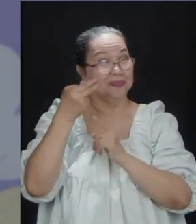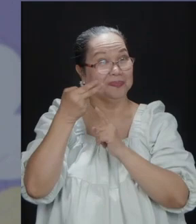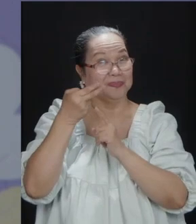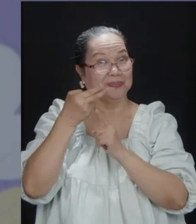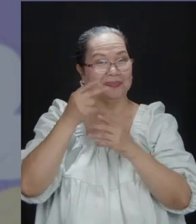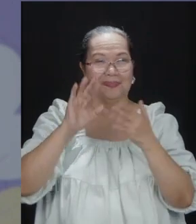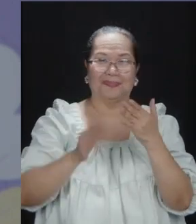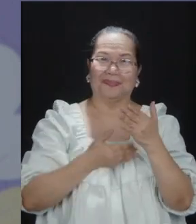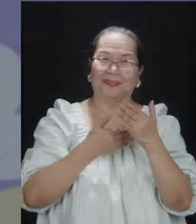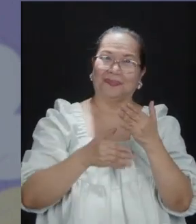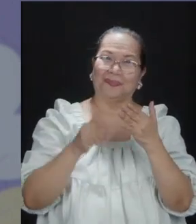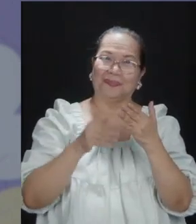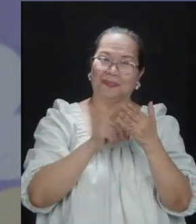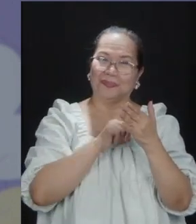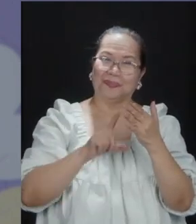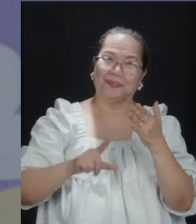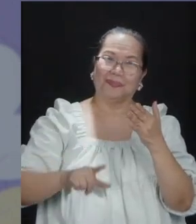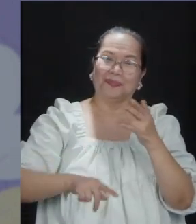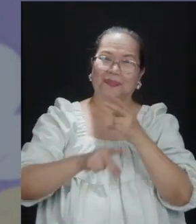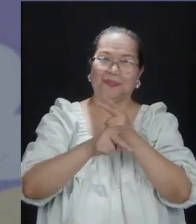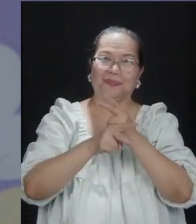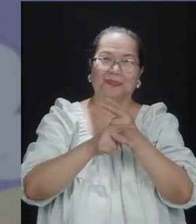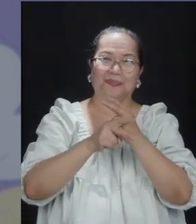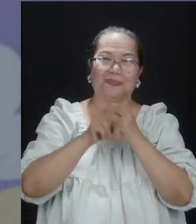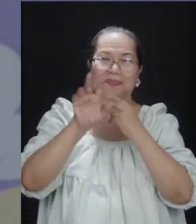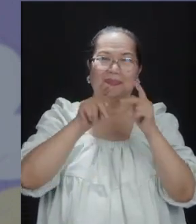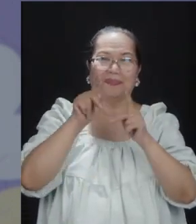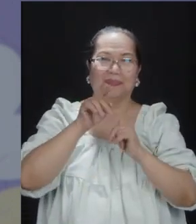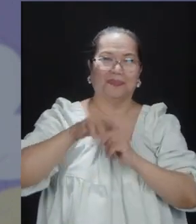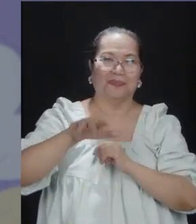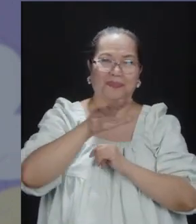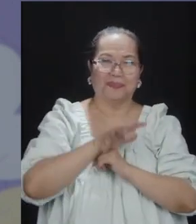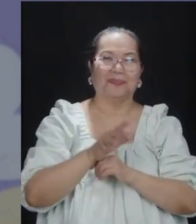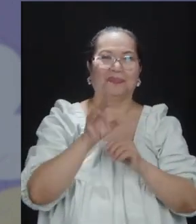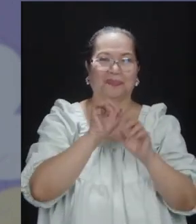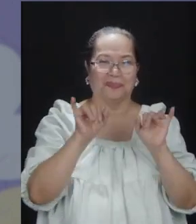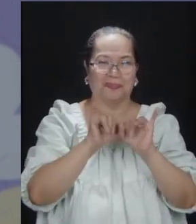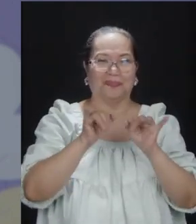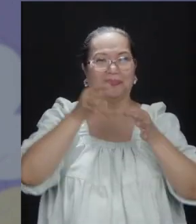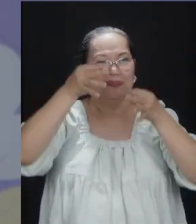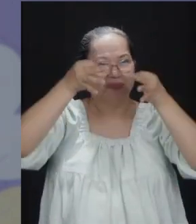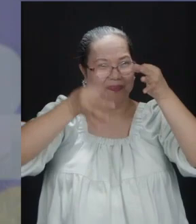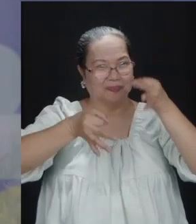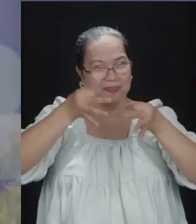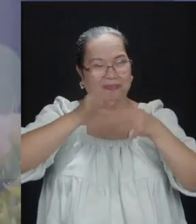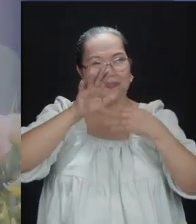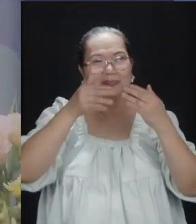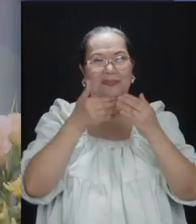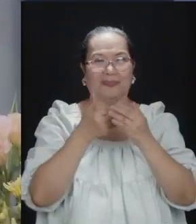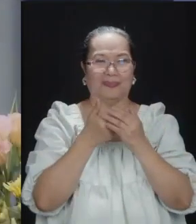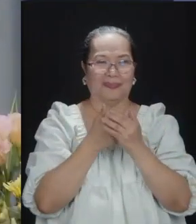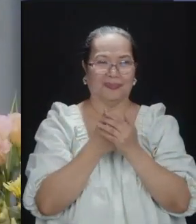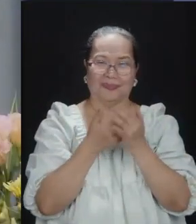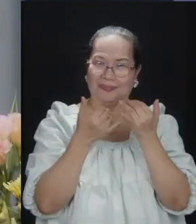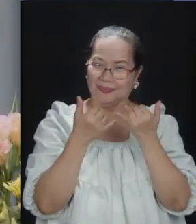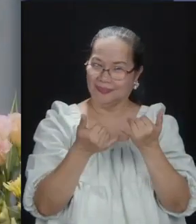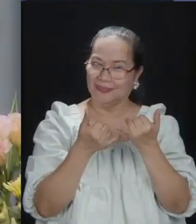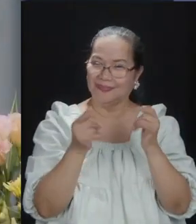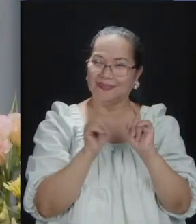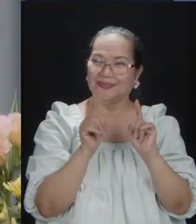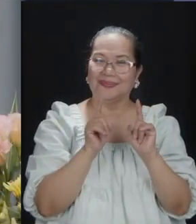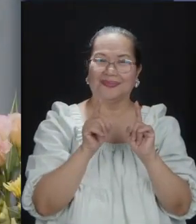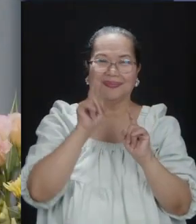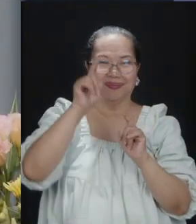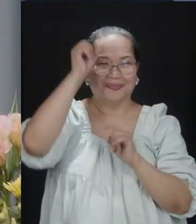the Lord as the keeper and enabler of his people and as the judge of all. Now, in what